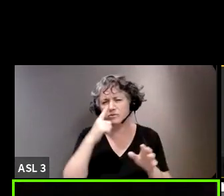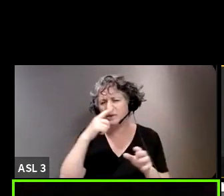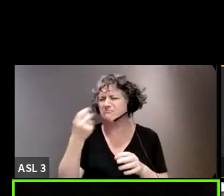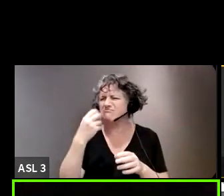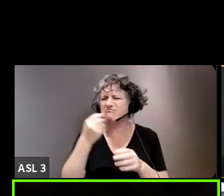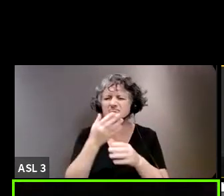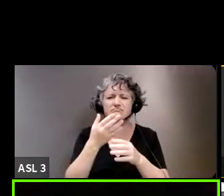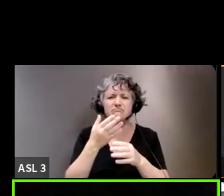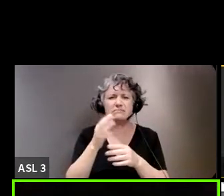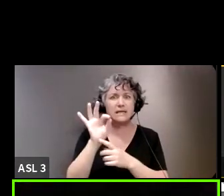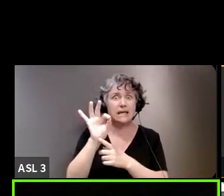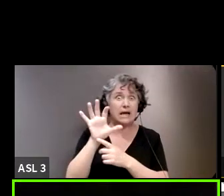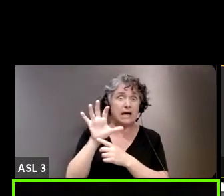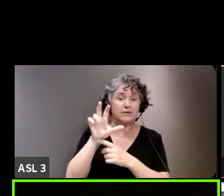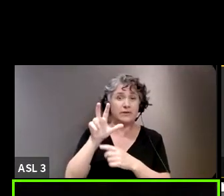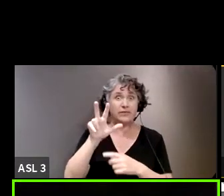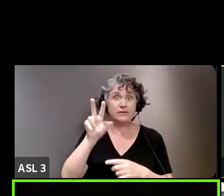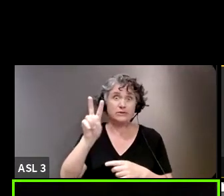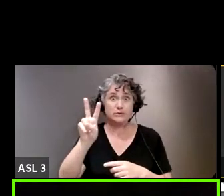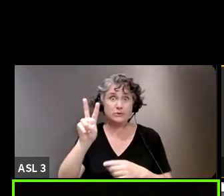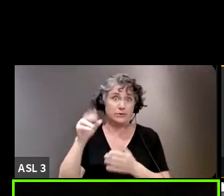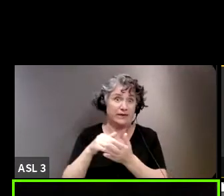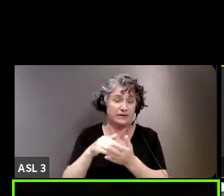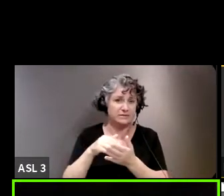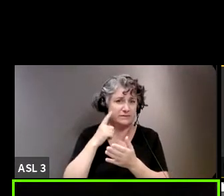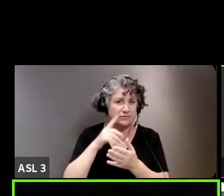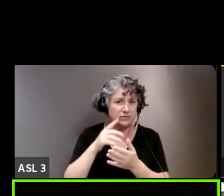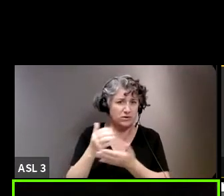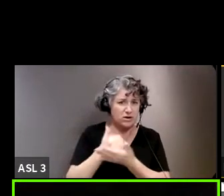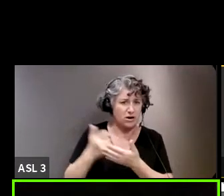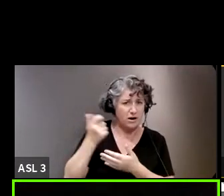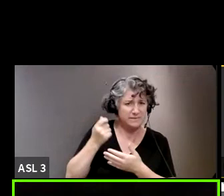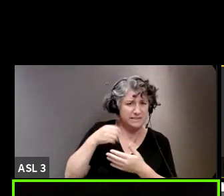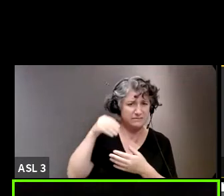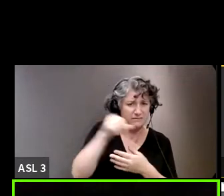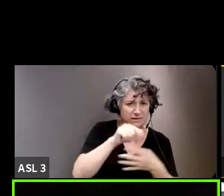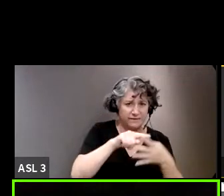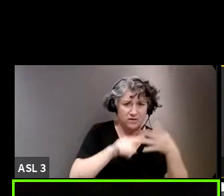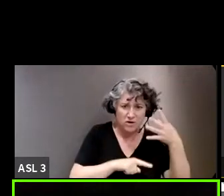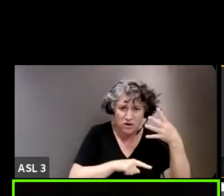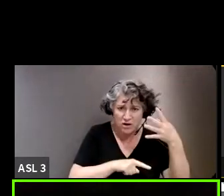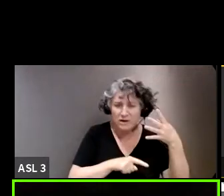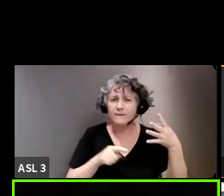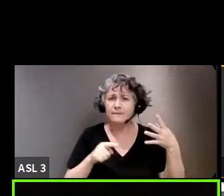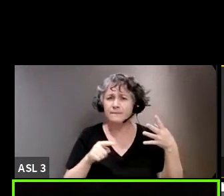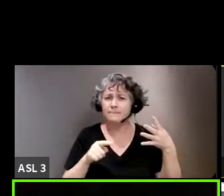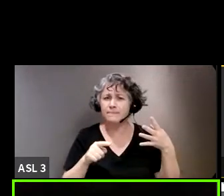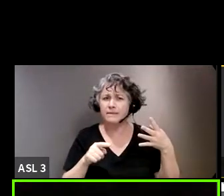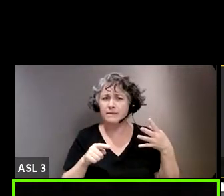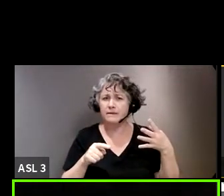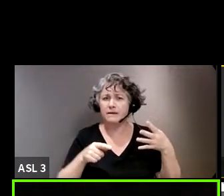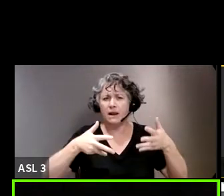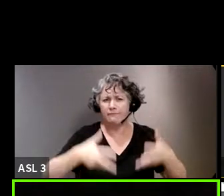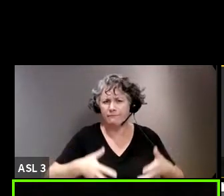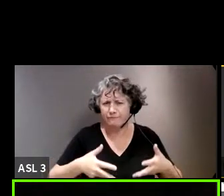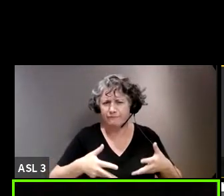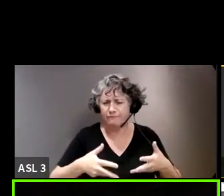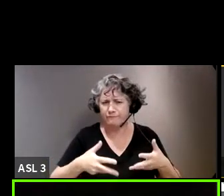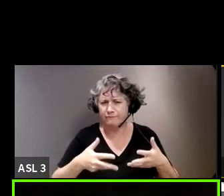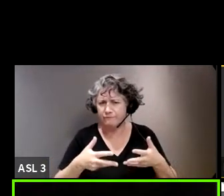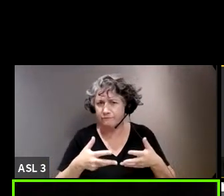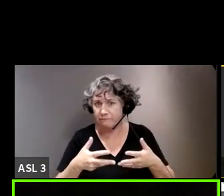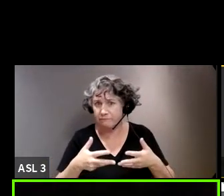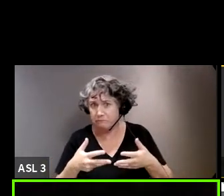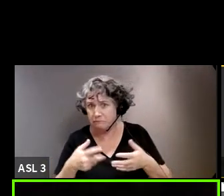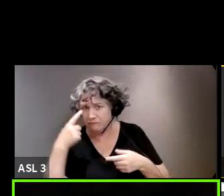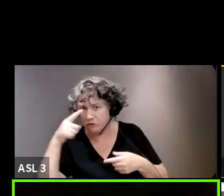the 932 000 for the compensation of these four and if it is and what is the balance of the money for so i don't want the